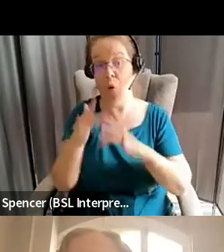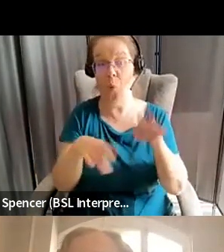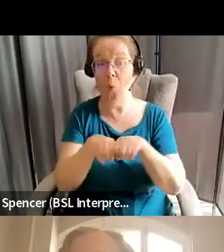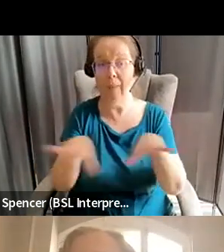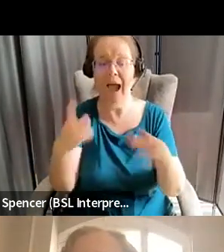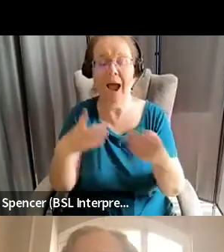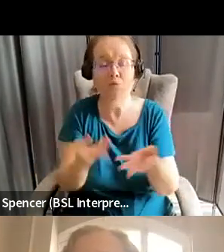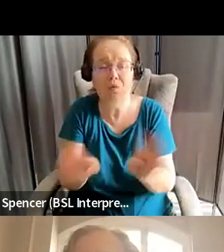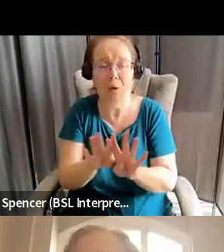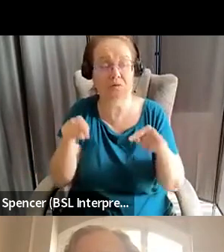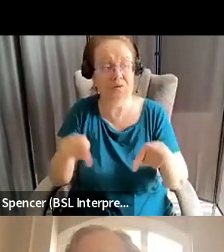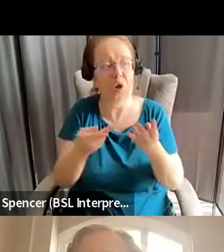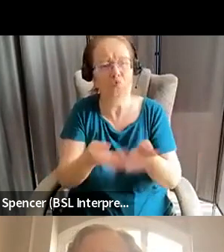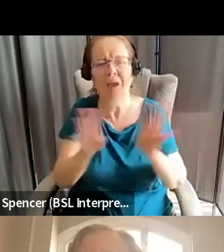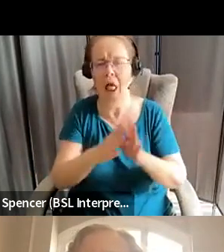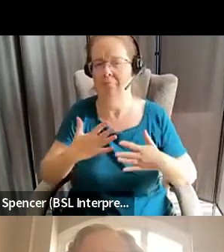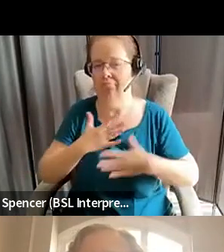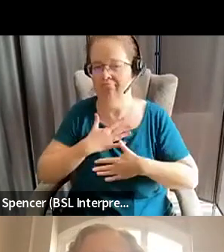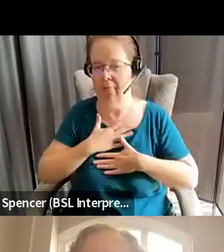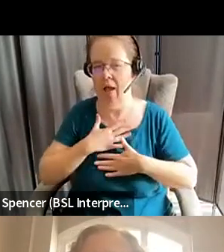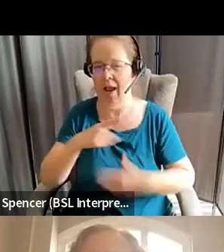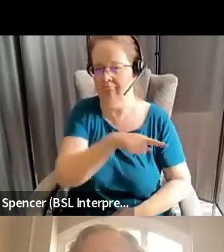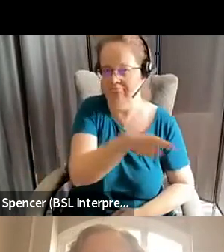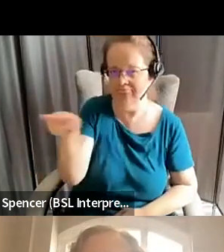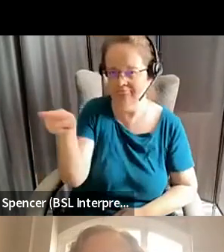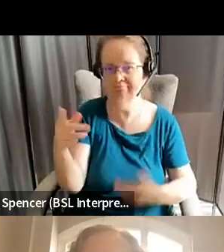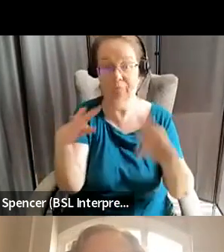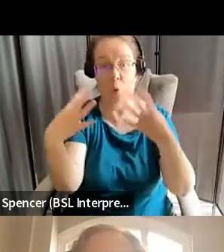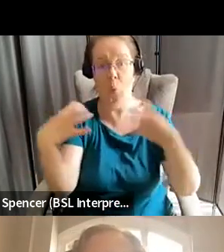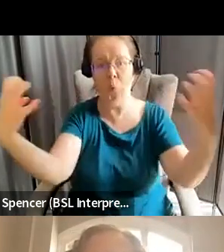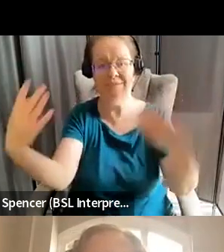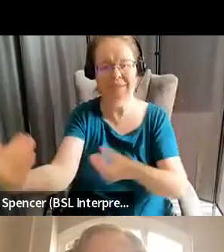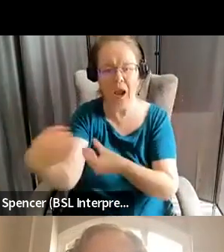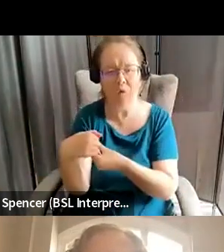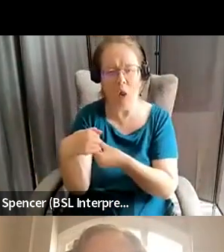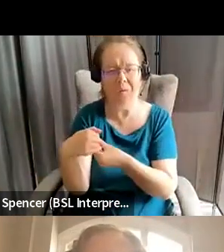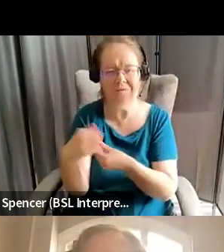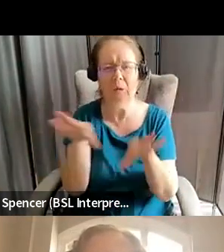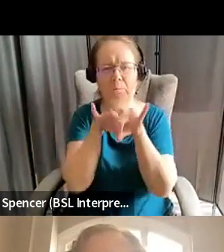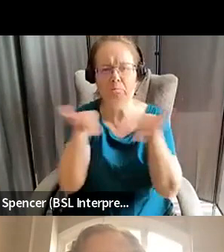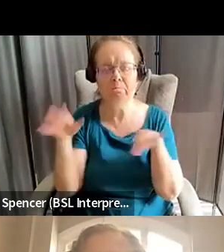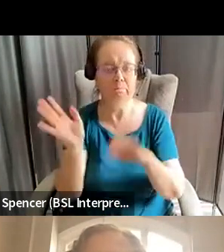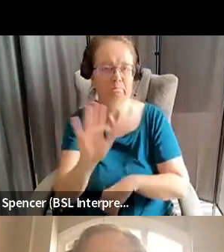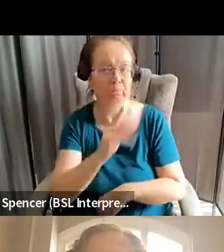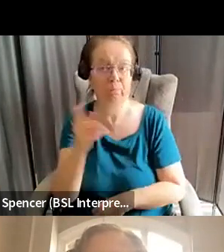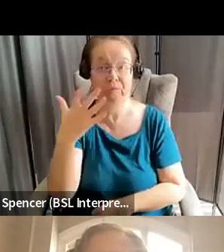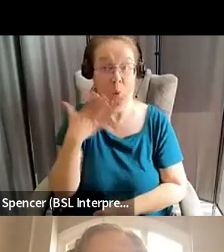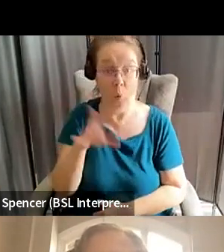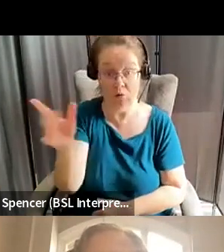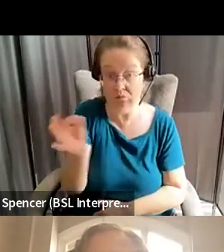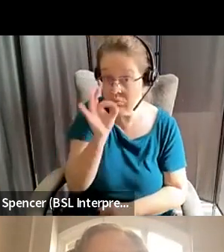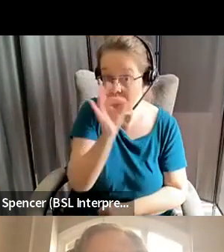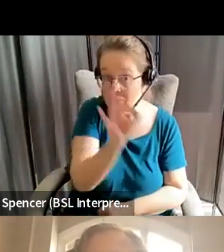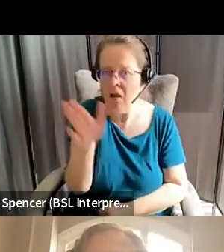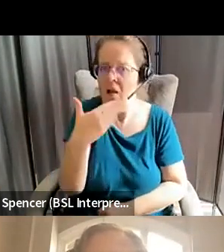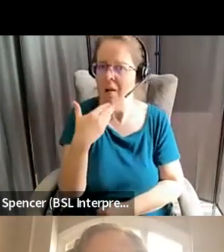will know that in these roundtables, we like to get you, as in the audience, involved. So if you have a question you'd like me to put to the panel,